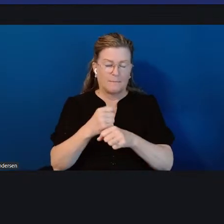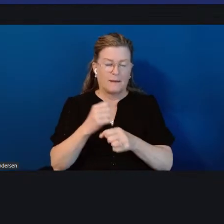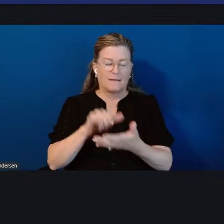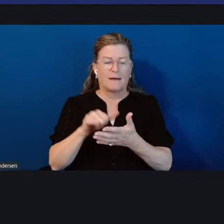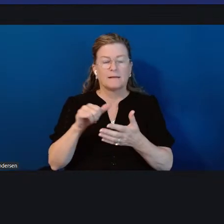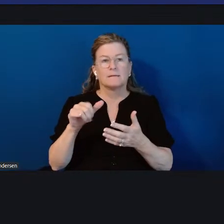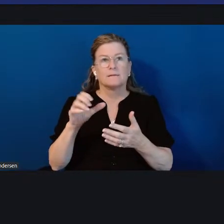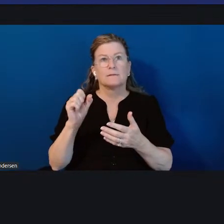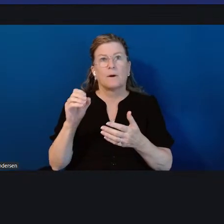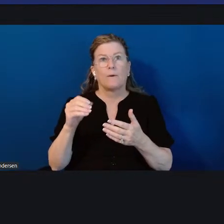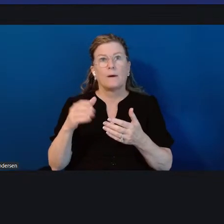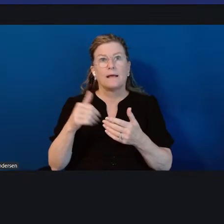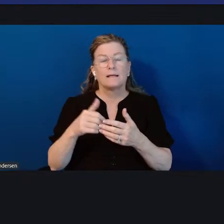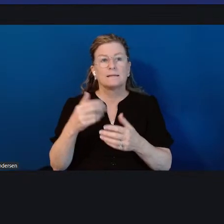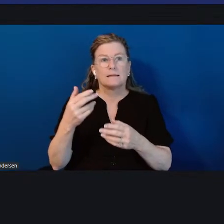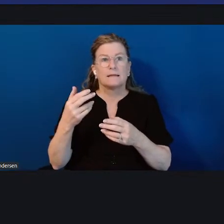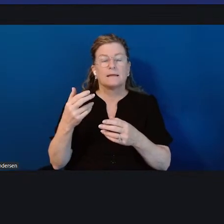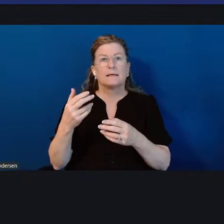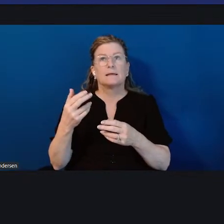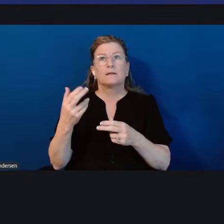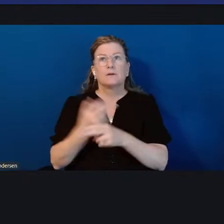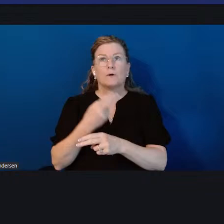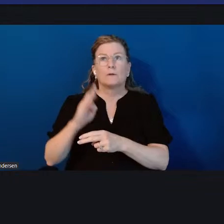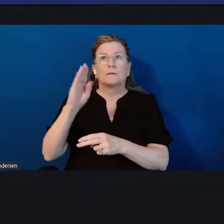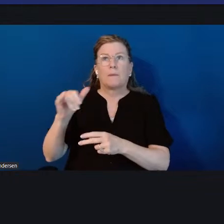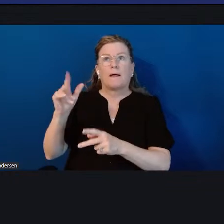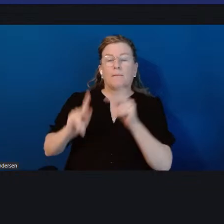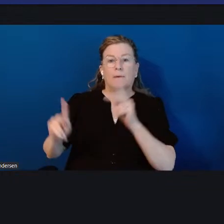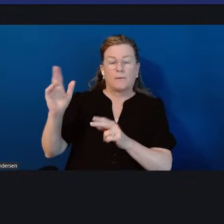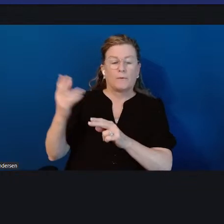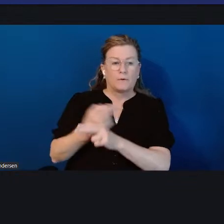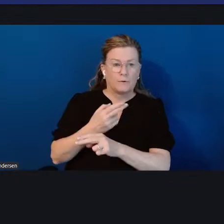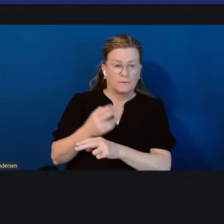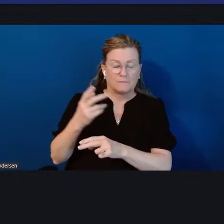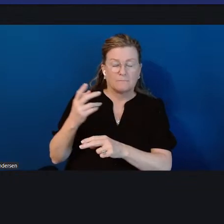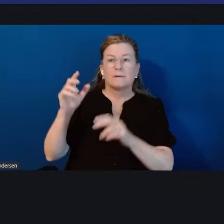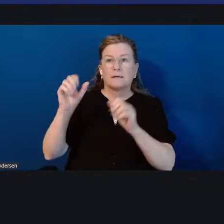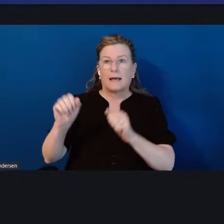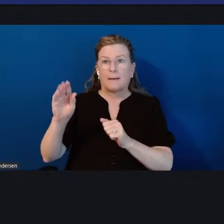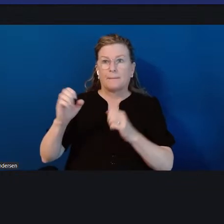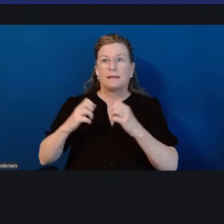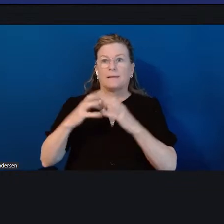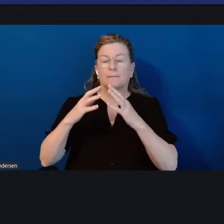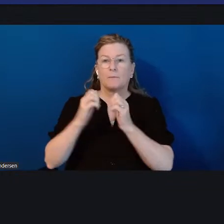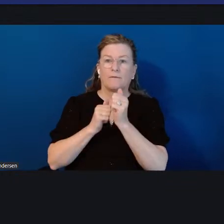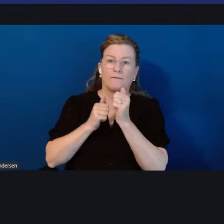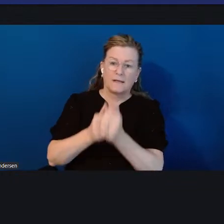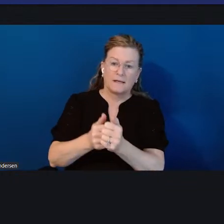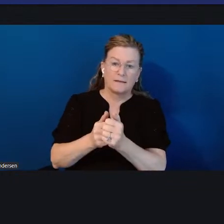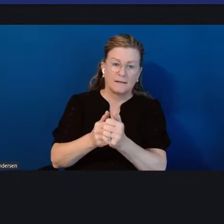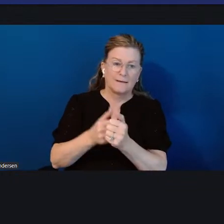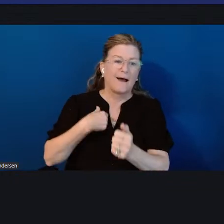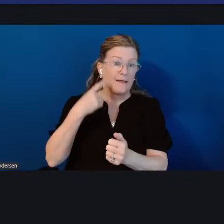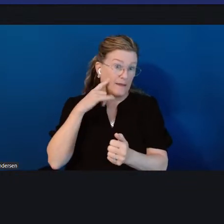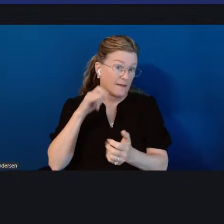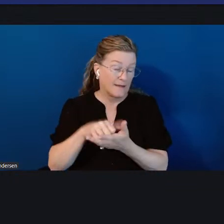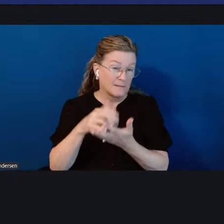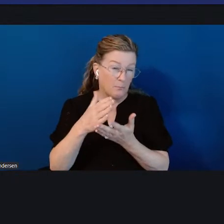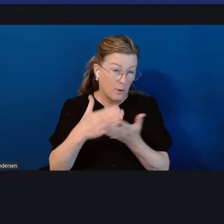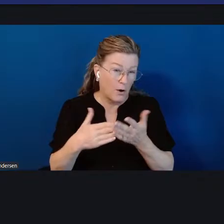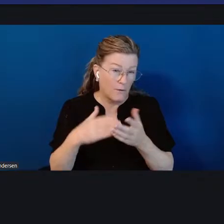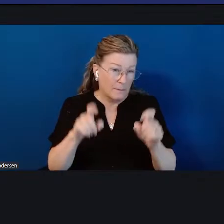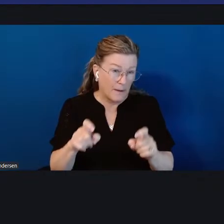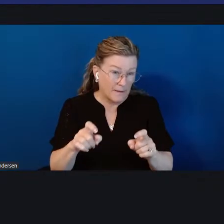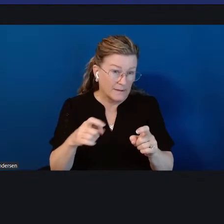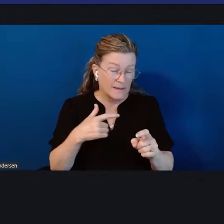easily consumed by the people that will be using them, that they could be implemented with fidelity. I think that would be part of the pilot. So